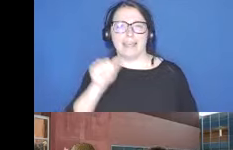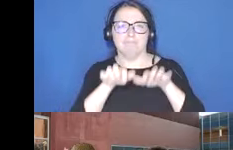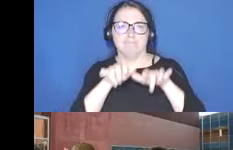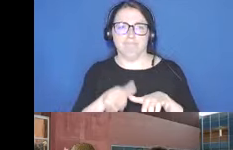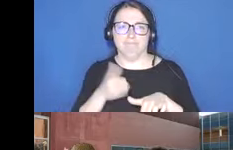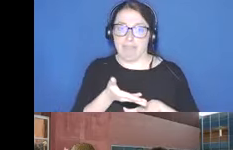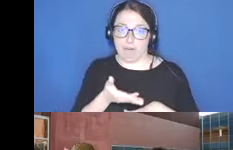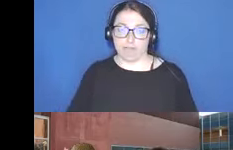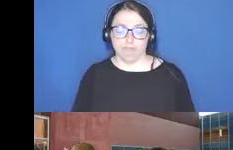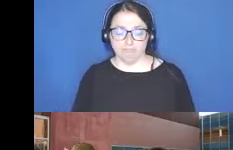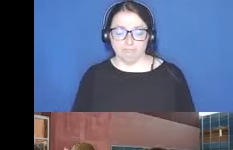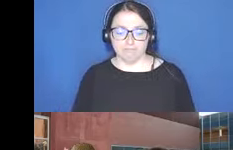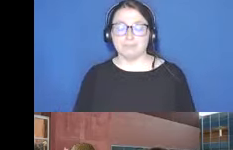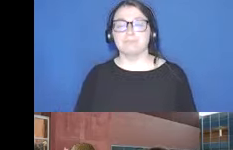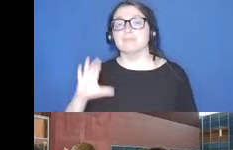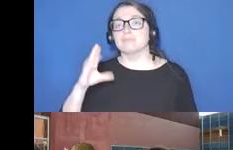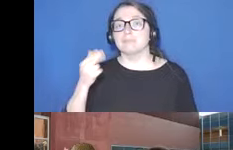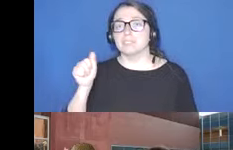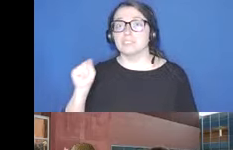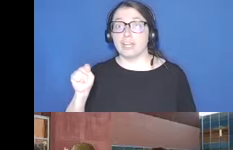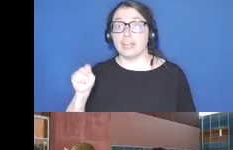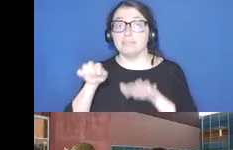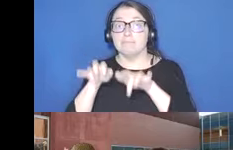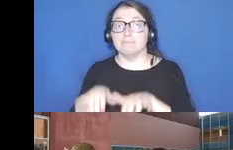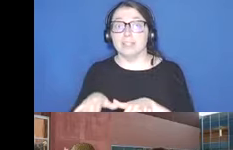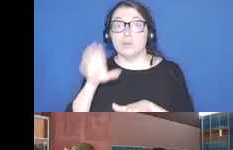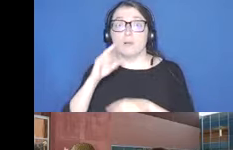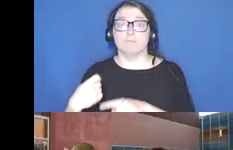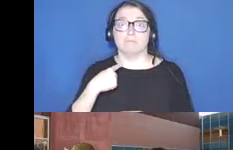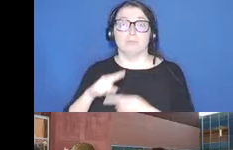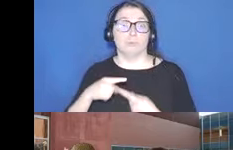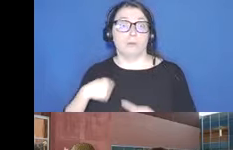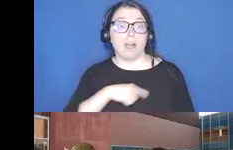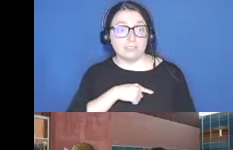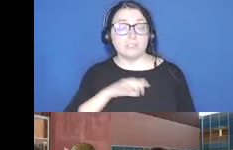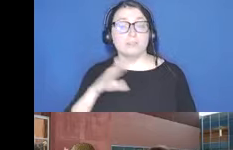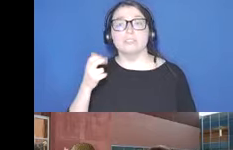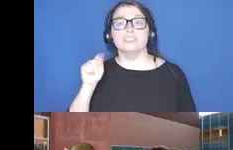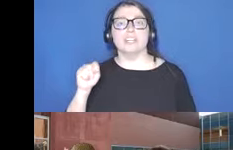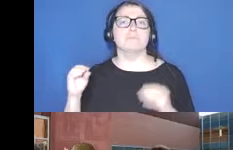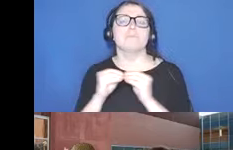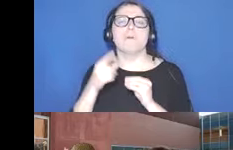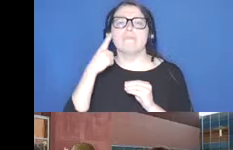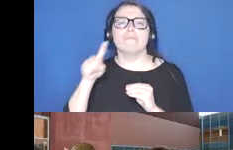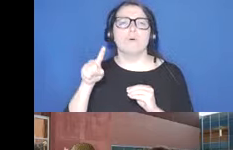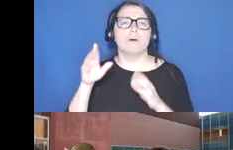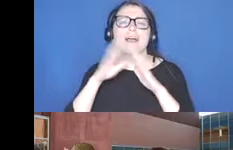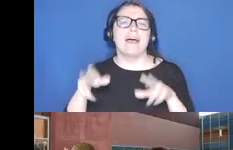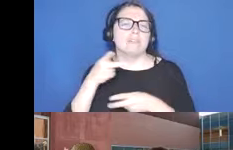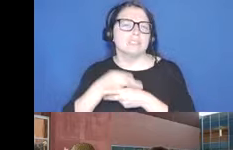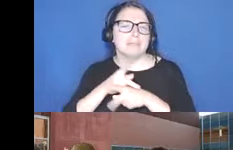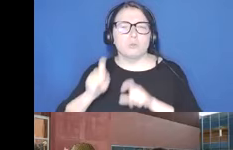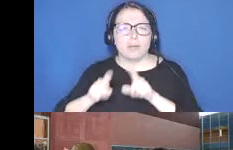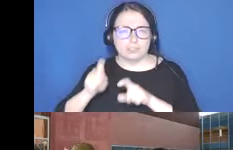box. Chat stuff will just come to us. So we use chat for housekeeping questions or those types of